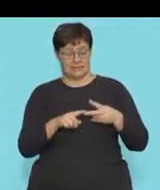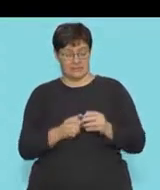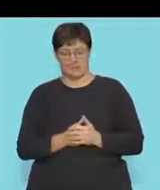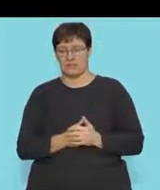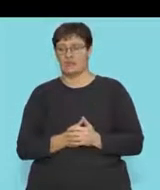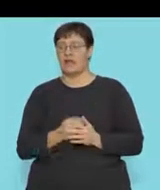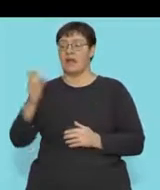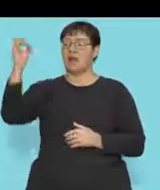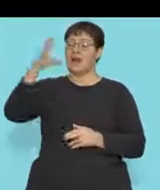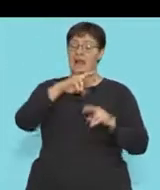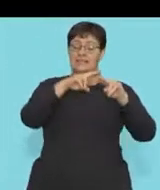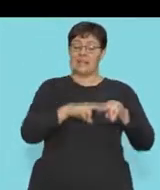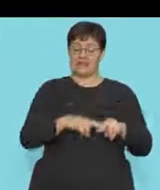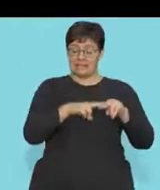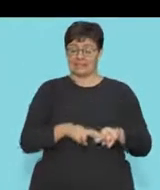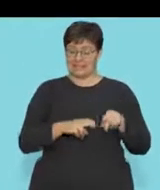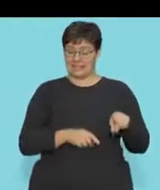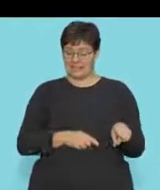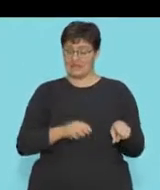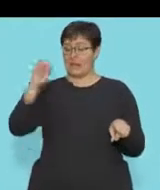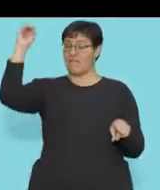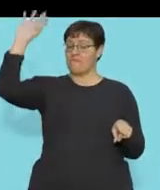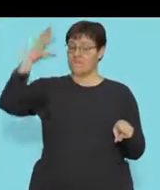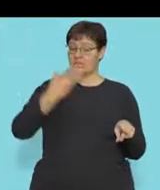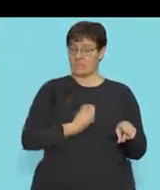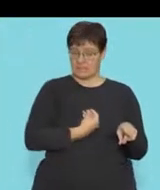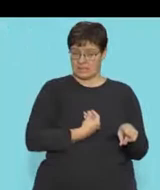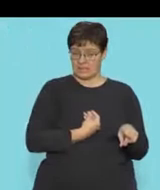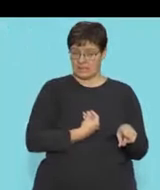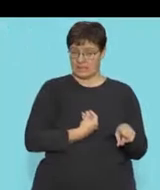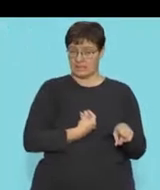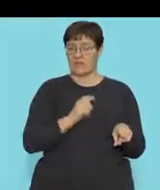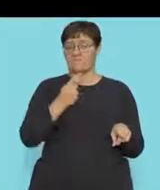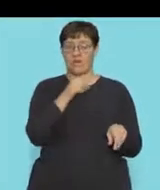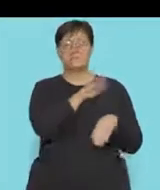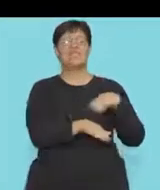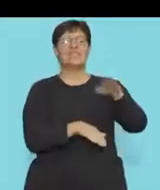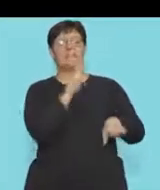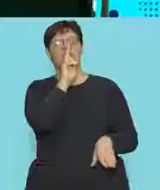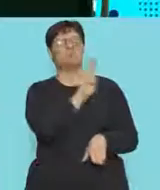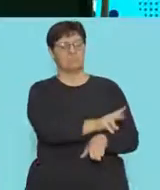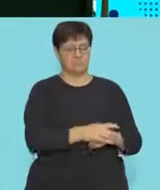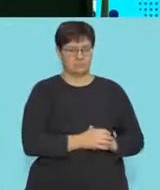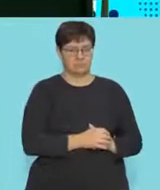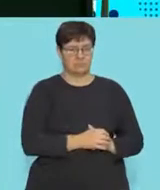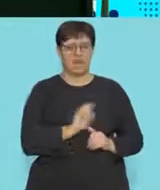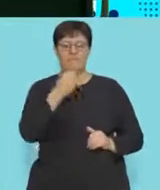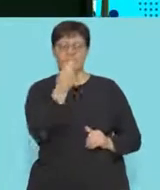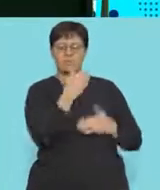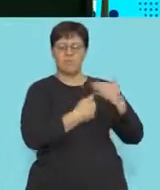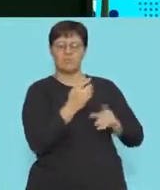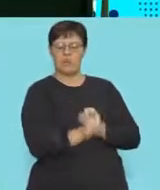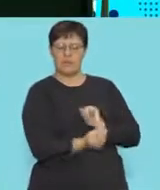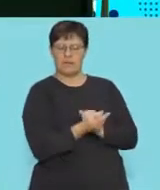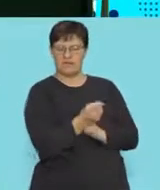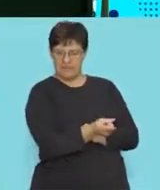The light-dependent phase of photosynthesis. Guys, this was the first step that we looked at. What happens during the first